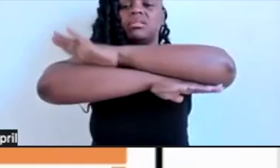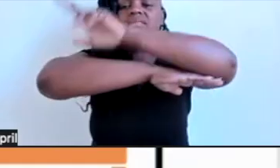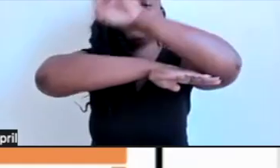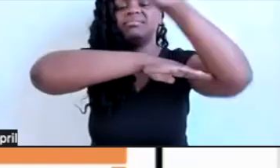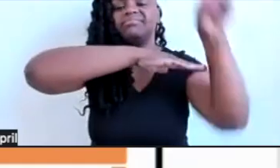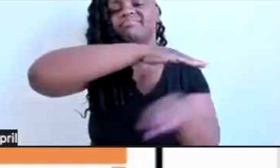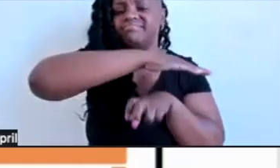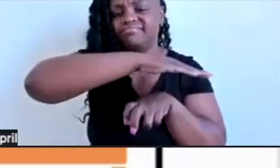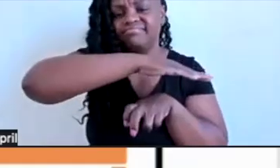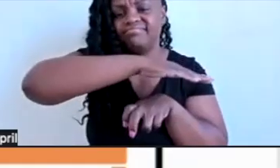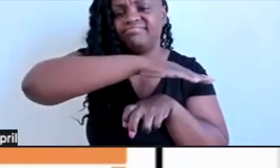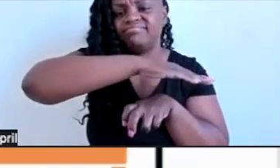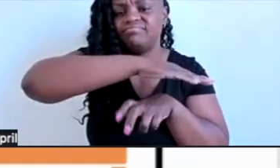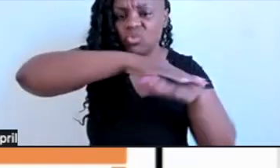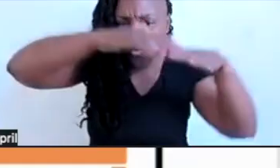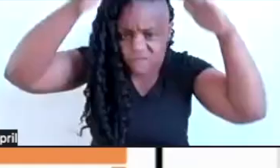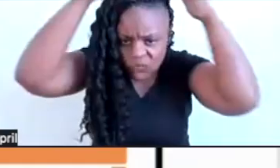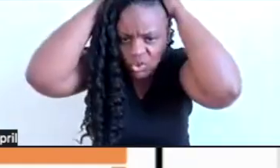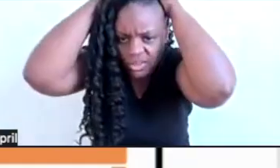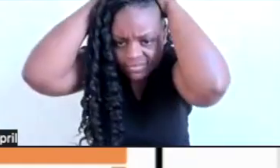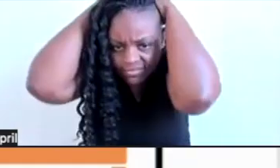to the furniture until the shaking stops.